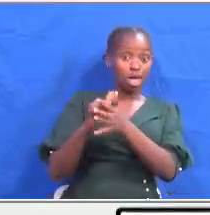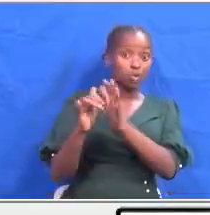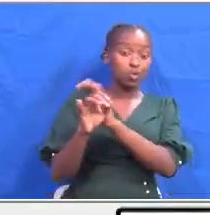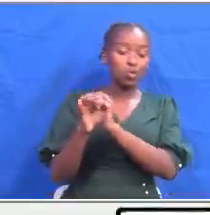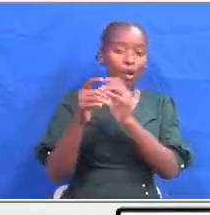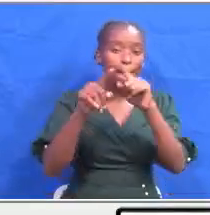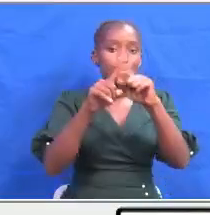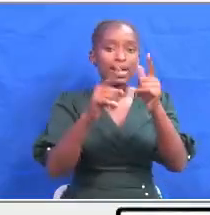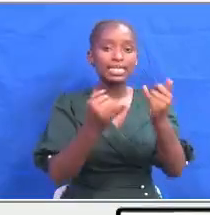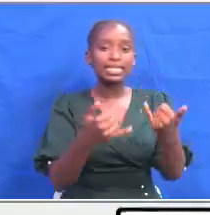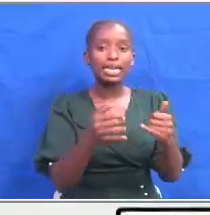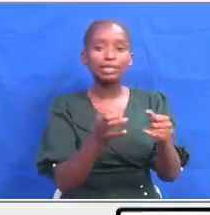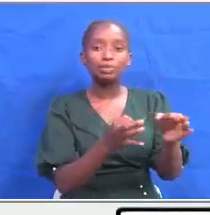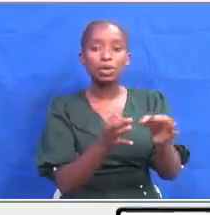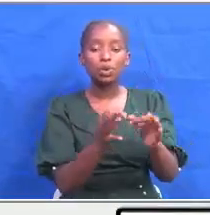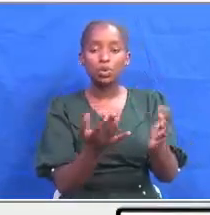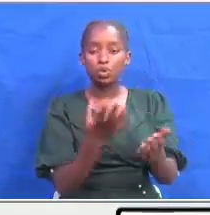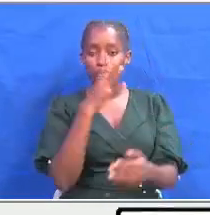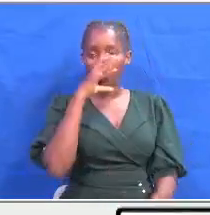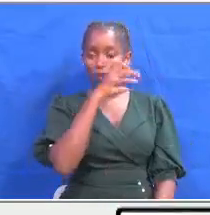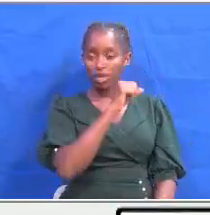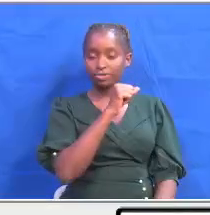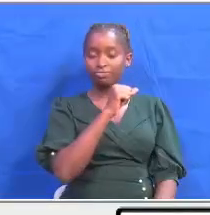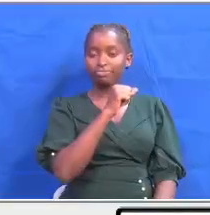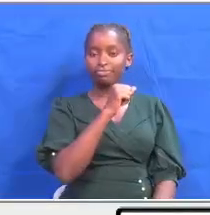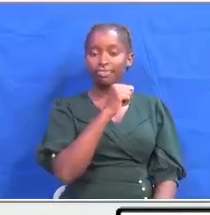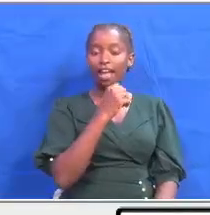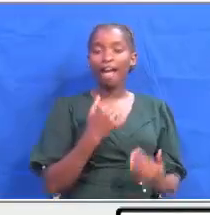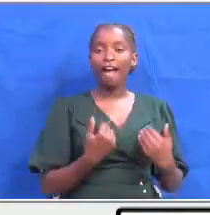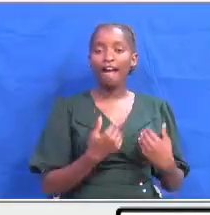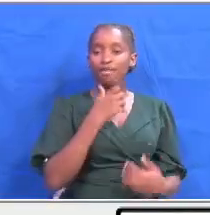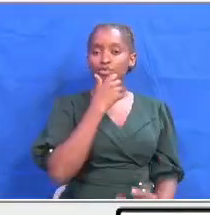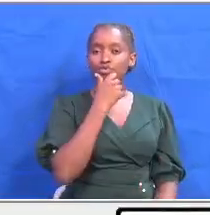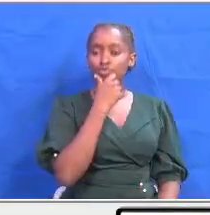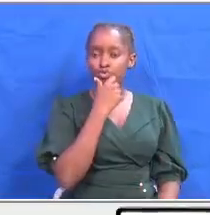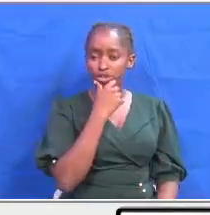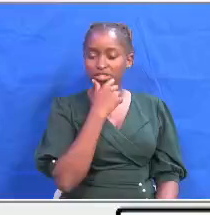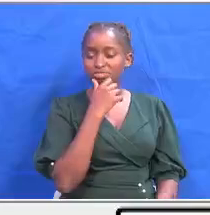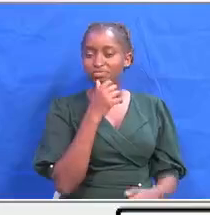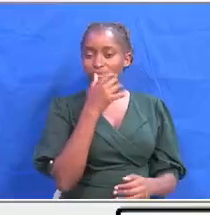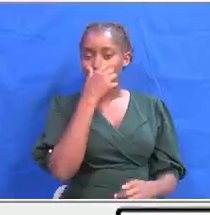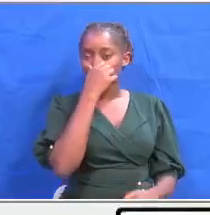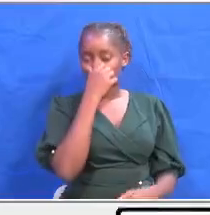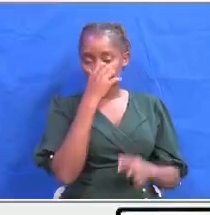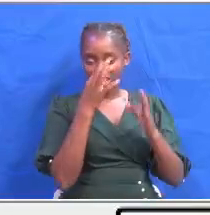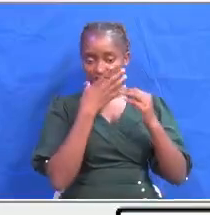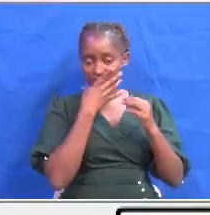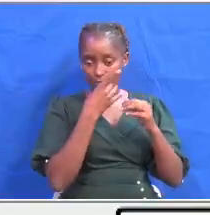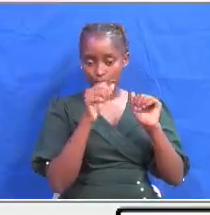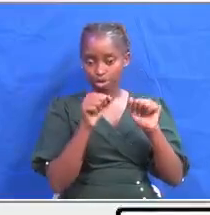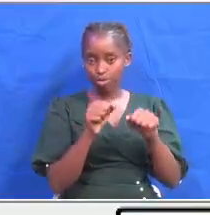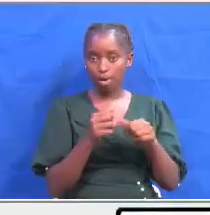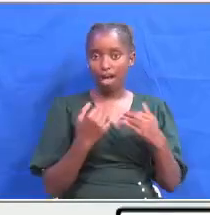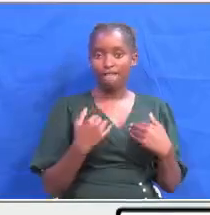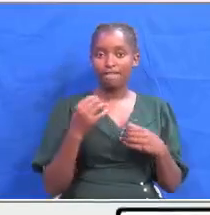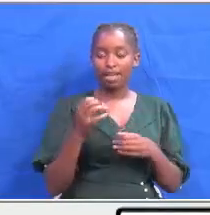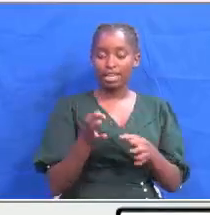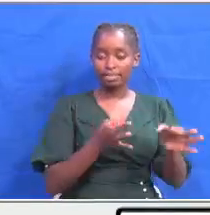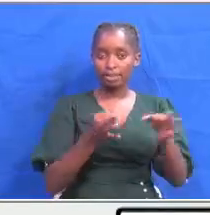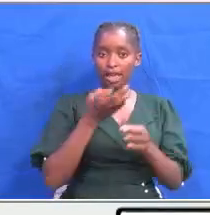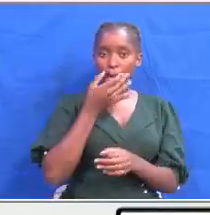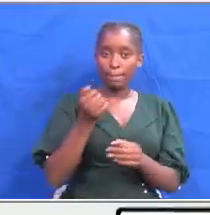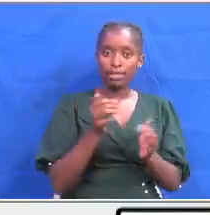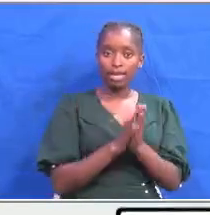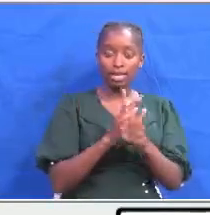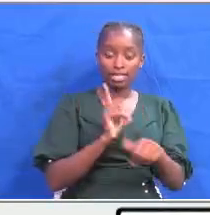say how I wish he can explain it better. And then the sons can